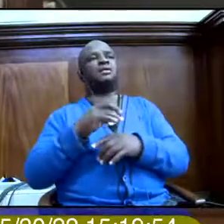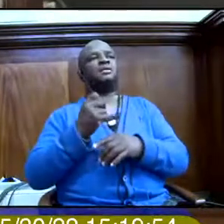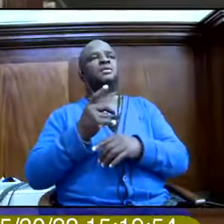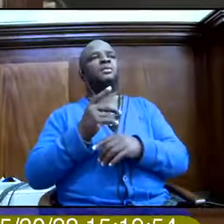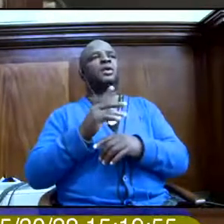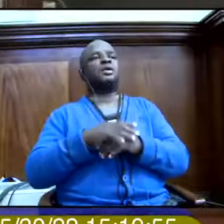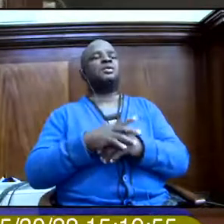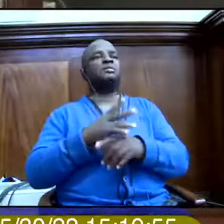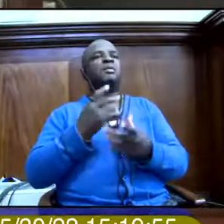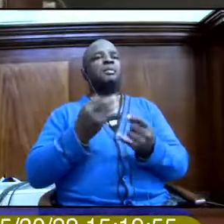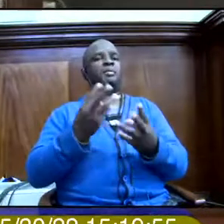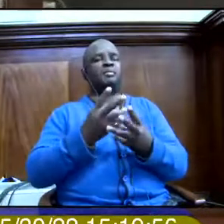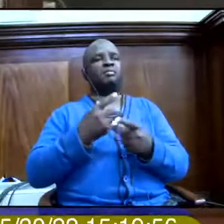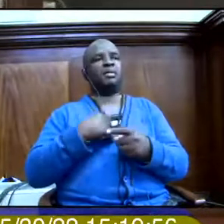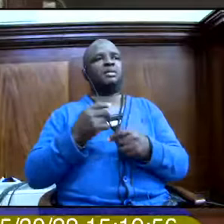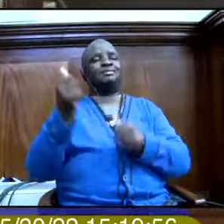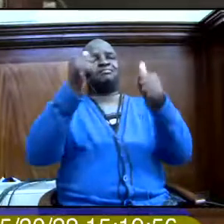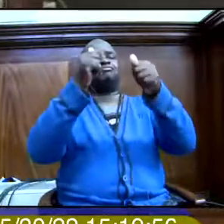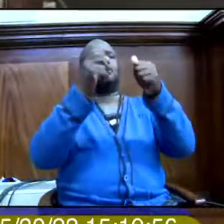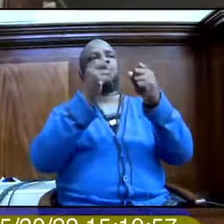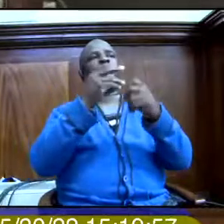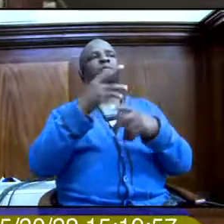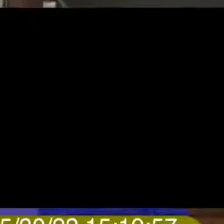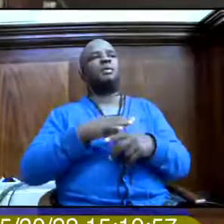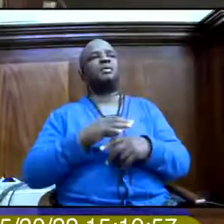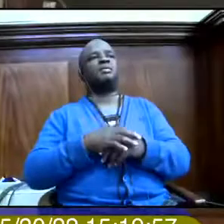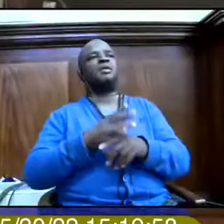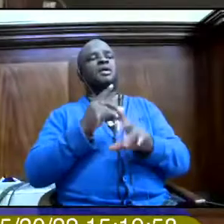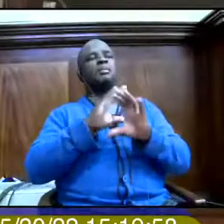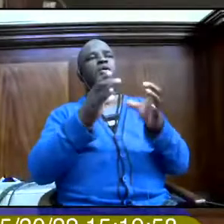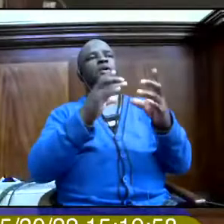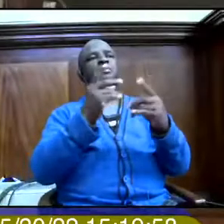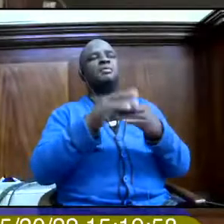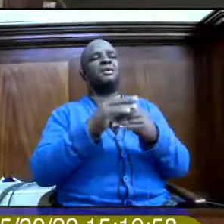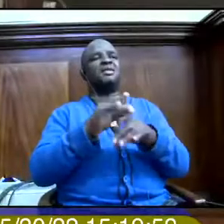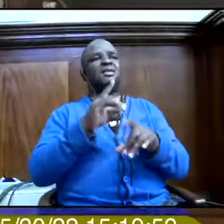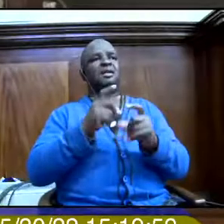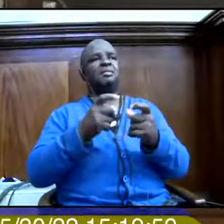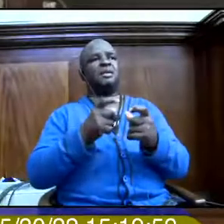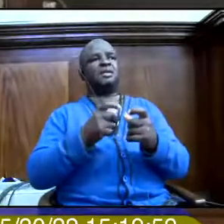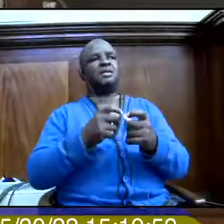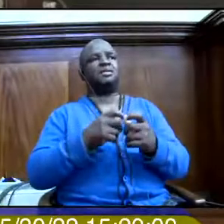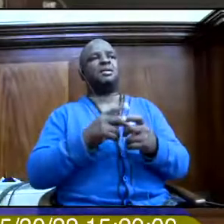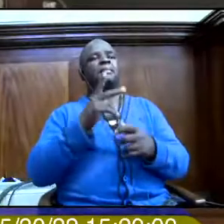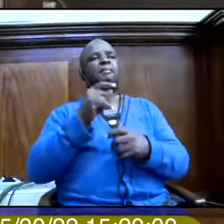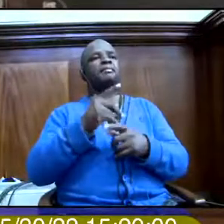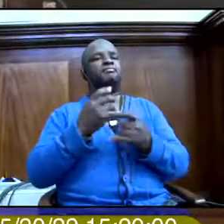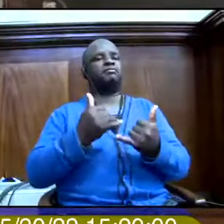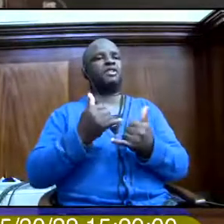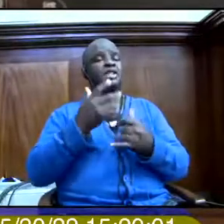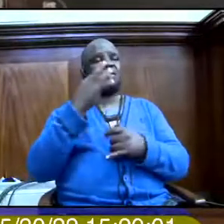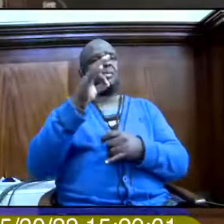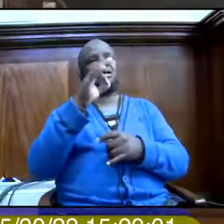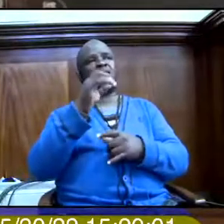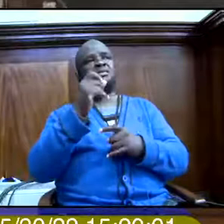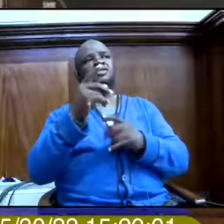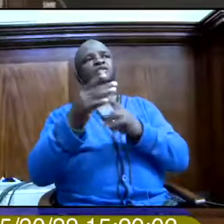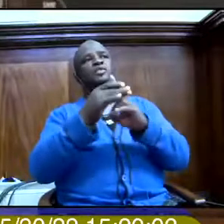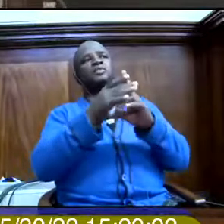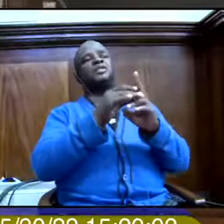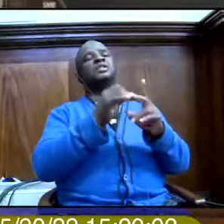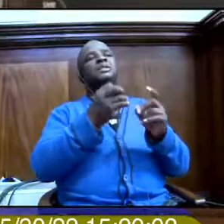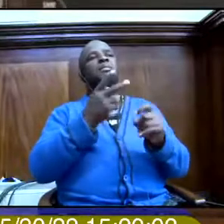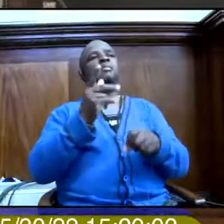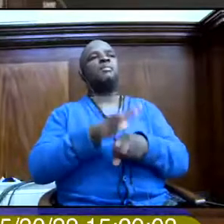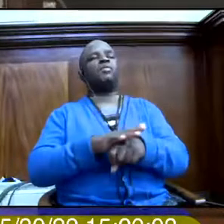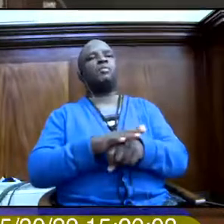other benefits enjoyed by the executive and board members of corporations parastatal agencies and the top layer